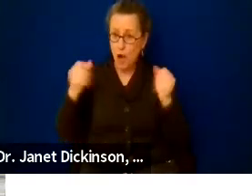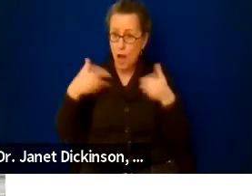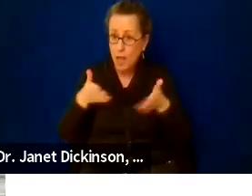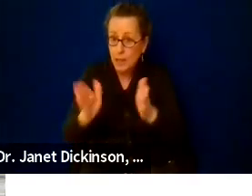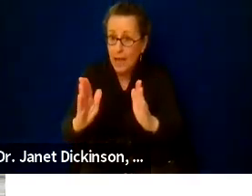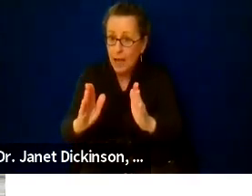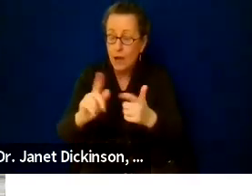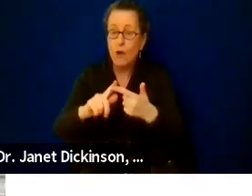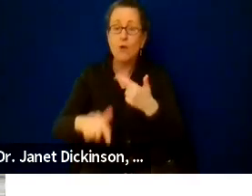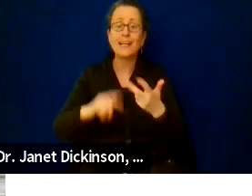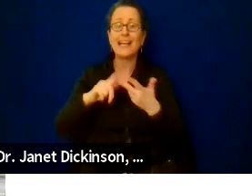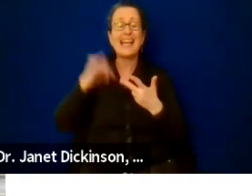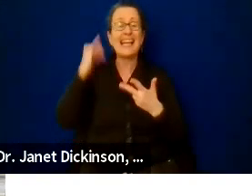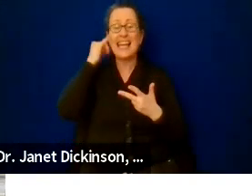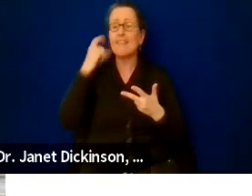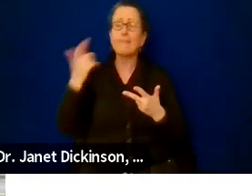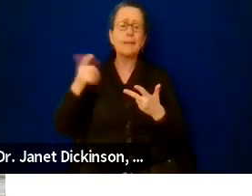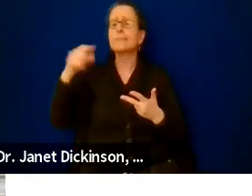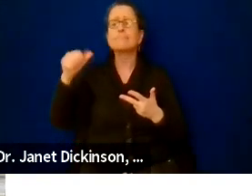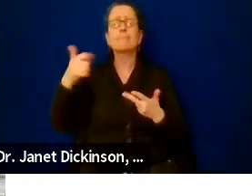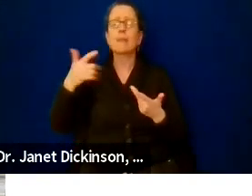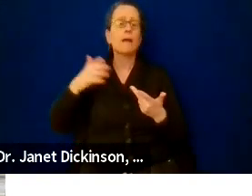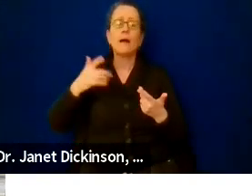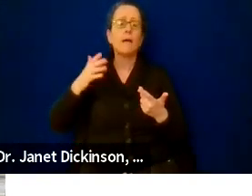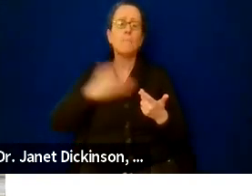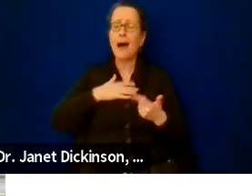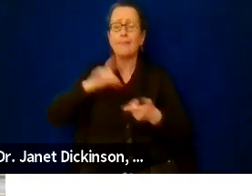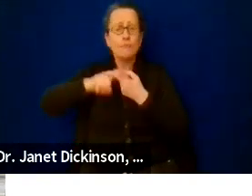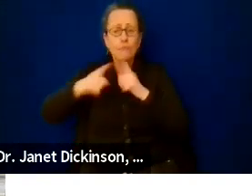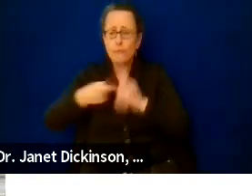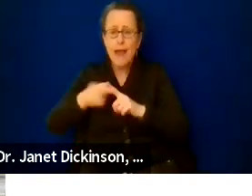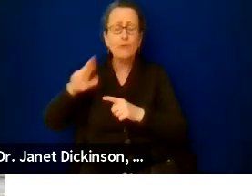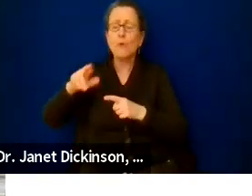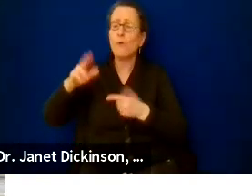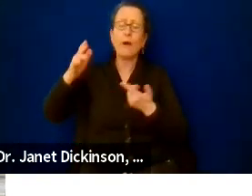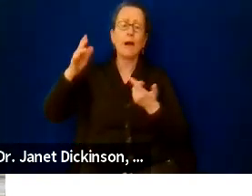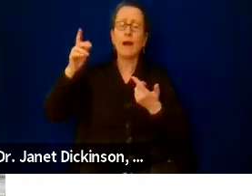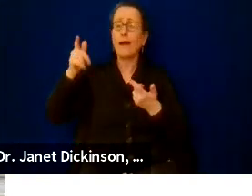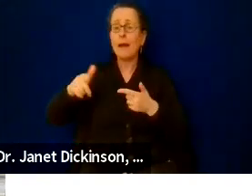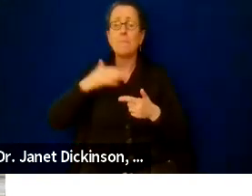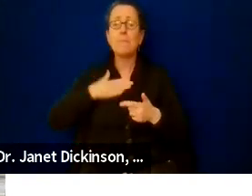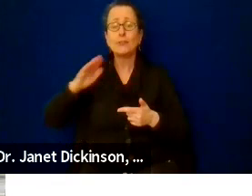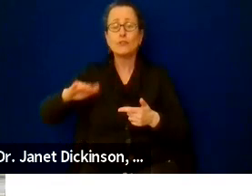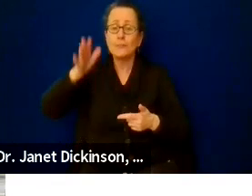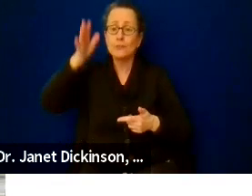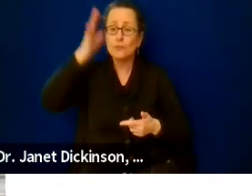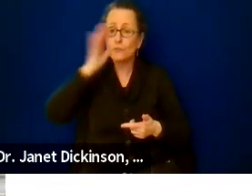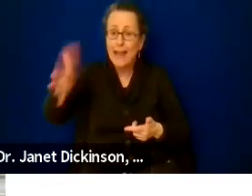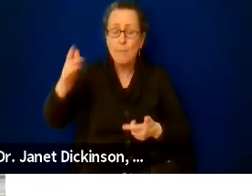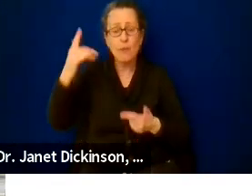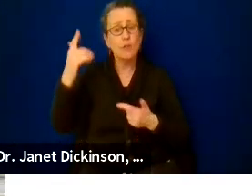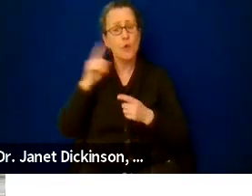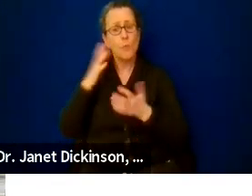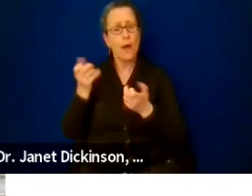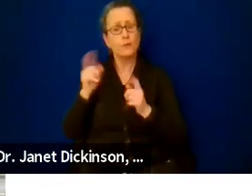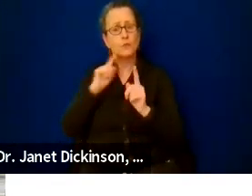if someone else needs to pick up your child at the last minute? Will pickup times be staggered and separated by grade level? And then lastly, which we ask, I